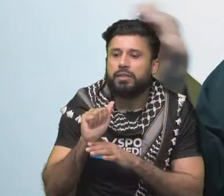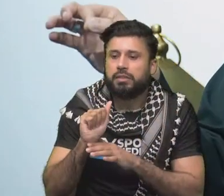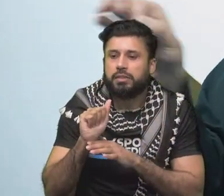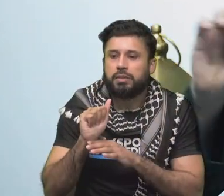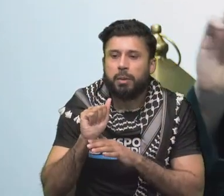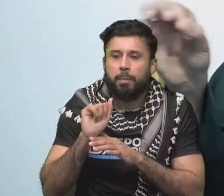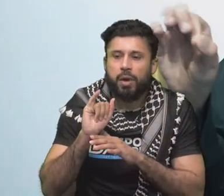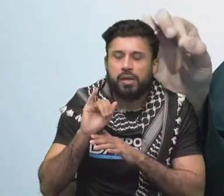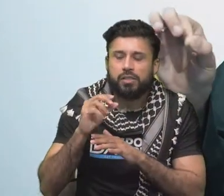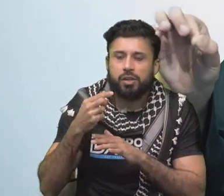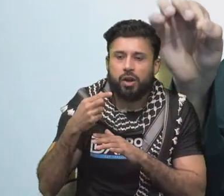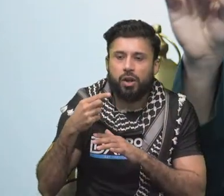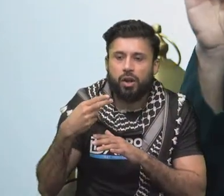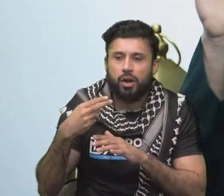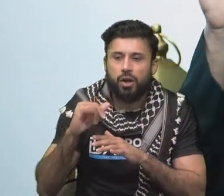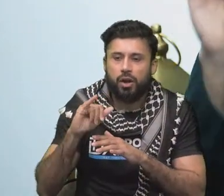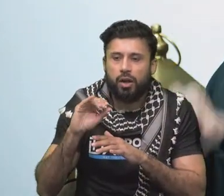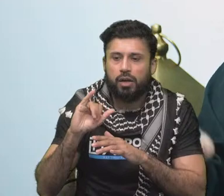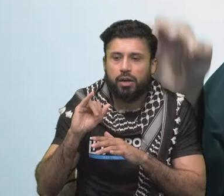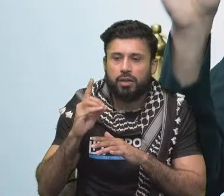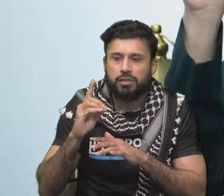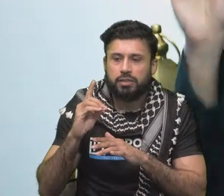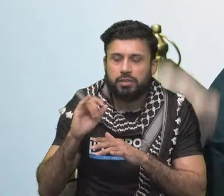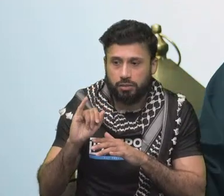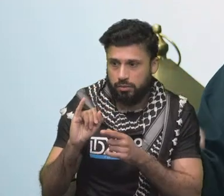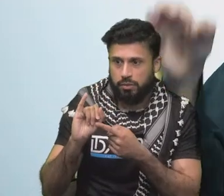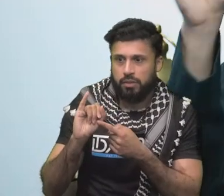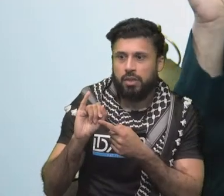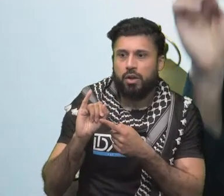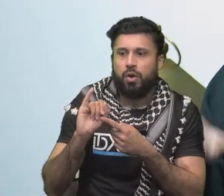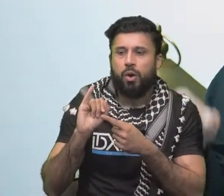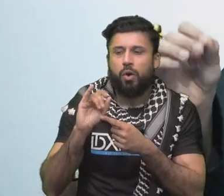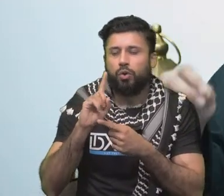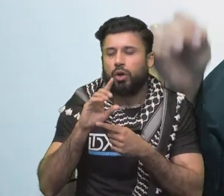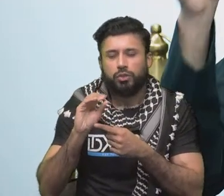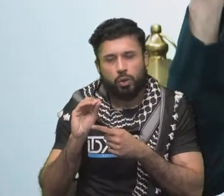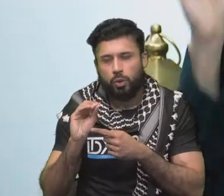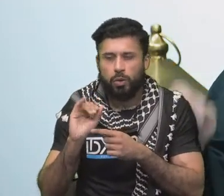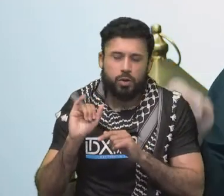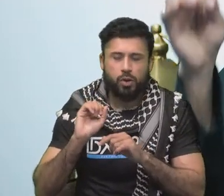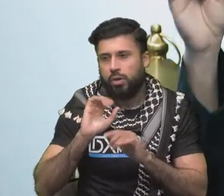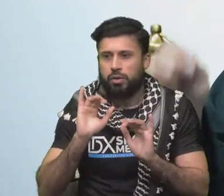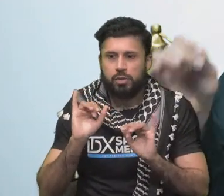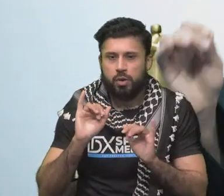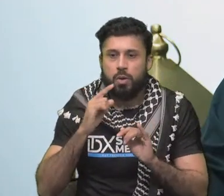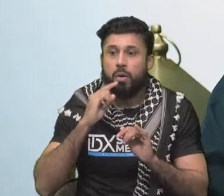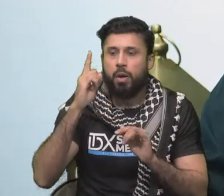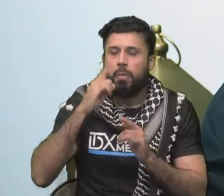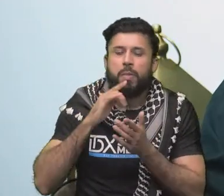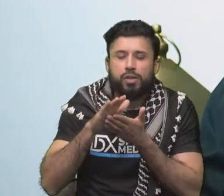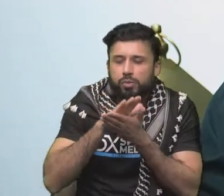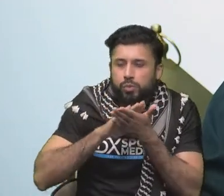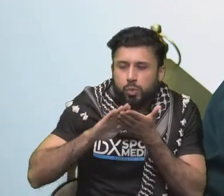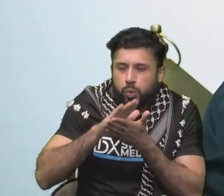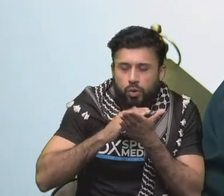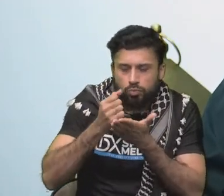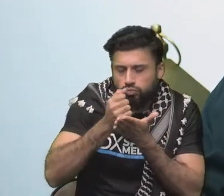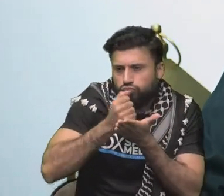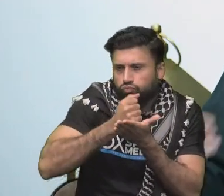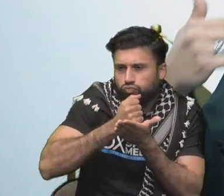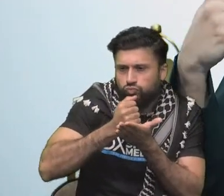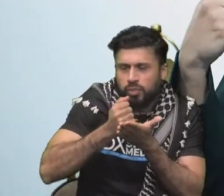take place between these things. But it is not an excuse for you to keep on deliberately disobeying Allah subhanahu wa